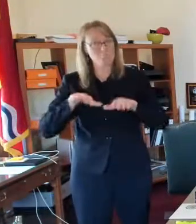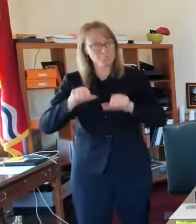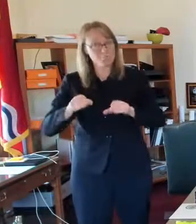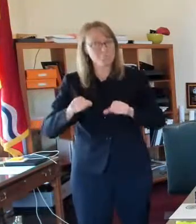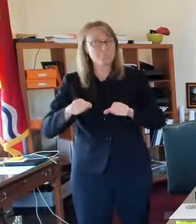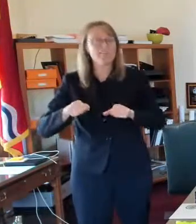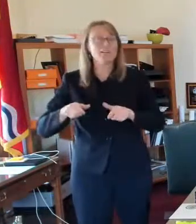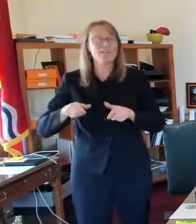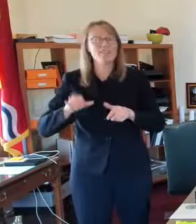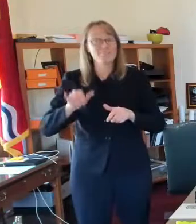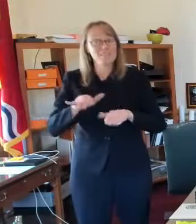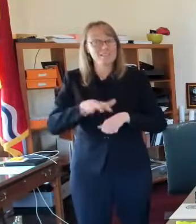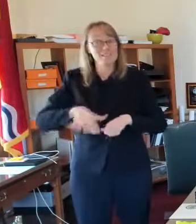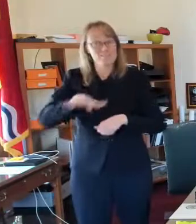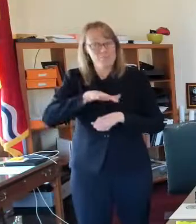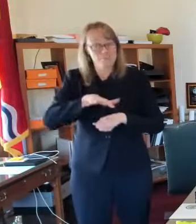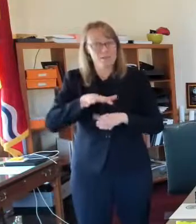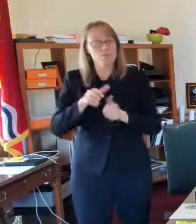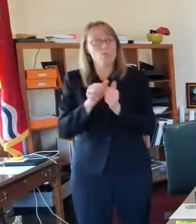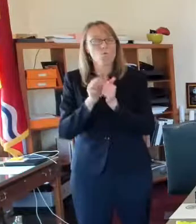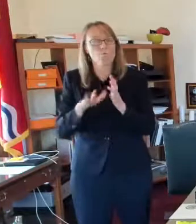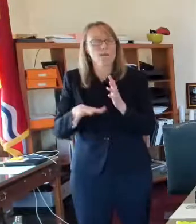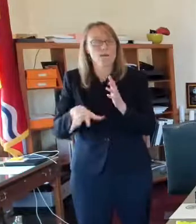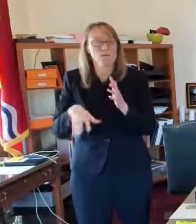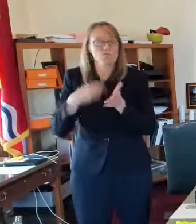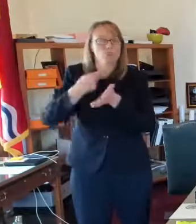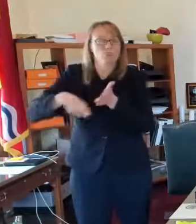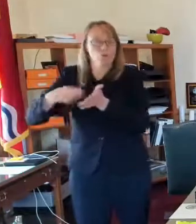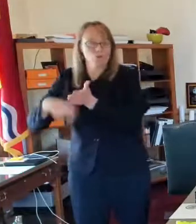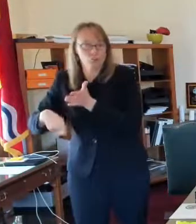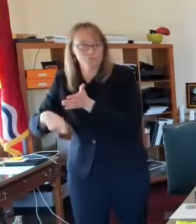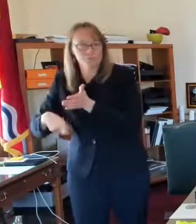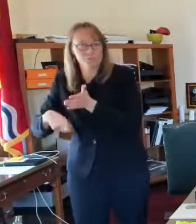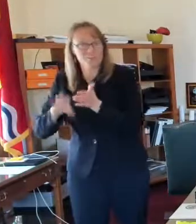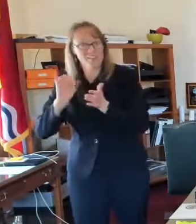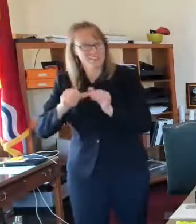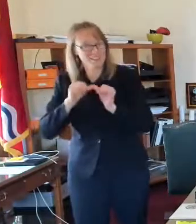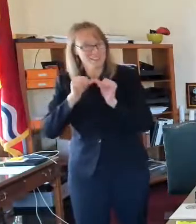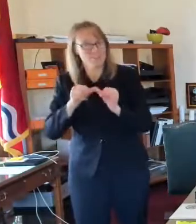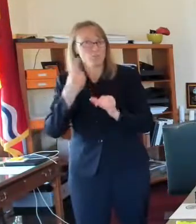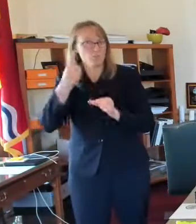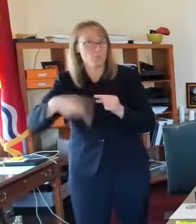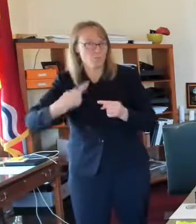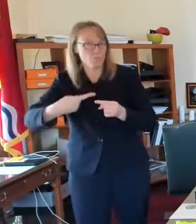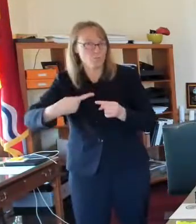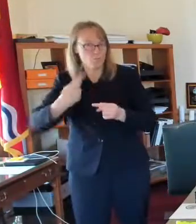think those were all of the things that I wanted to chat with you all about today.